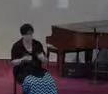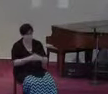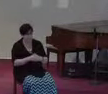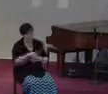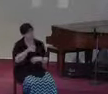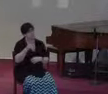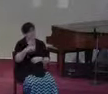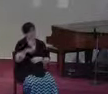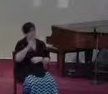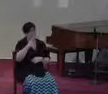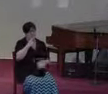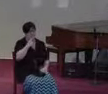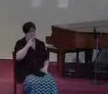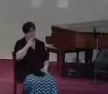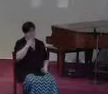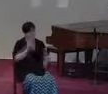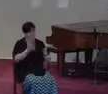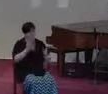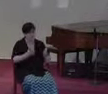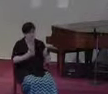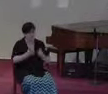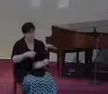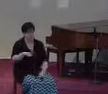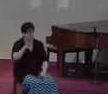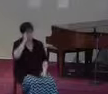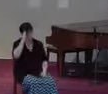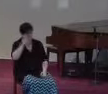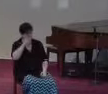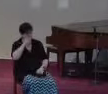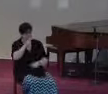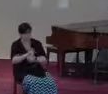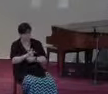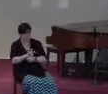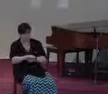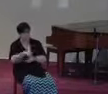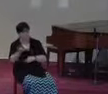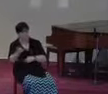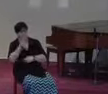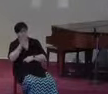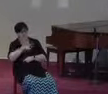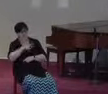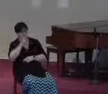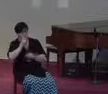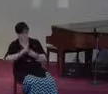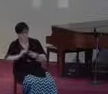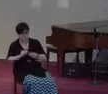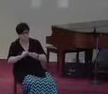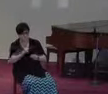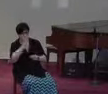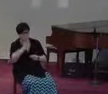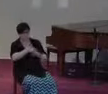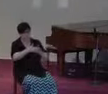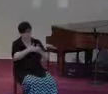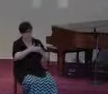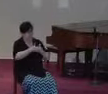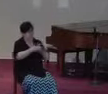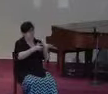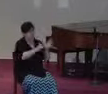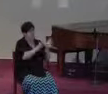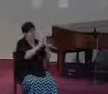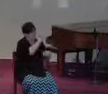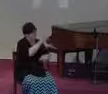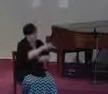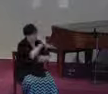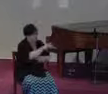They say that perhaps his mother's sister is another woman who was mentioned in other Gospels as being near to the tomb of Jesus, near to the cross,